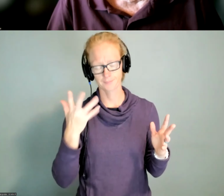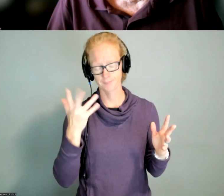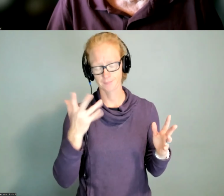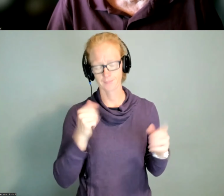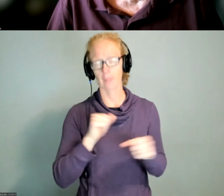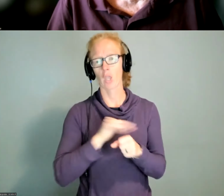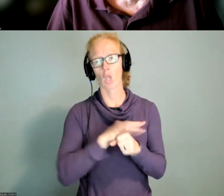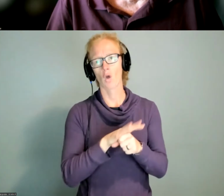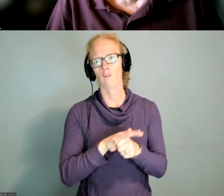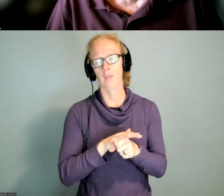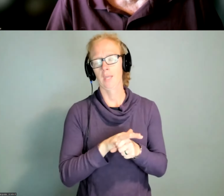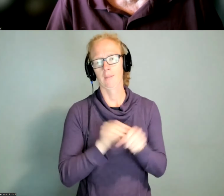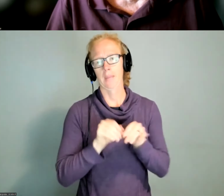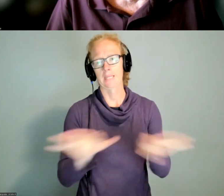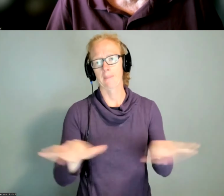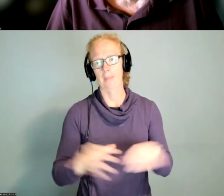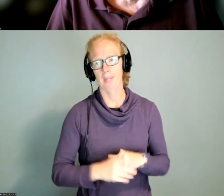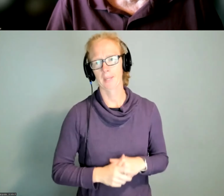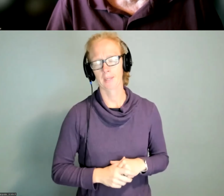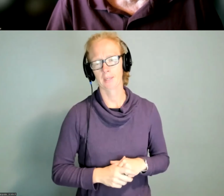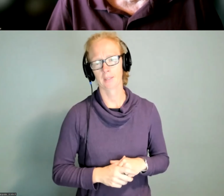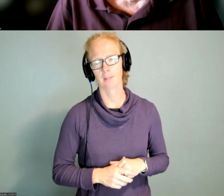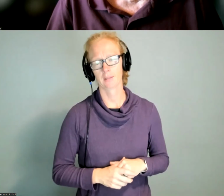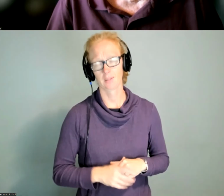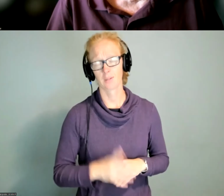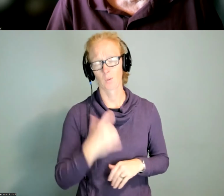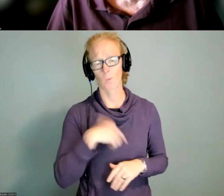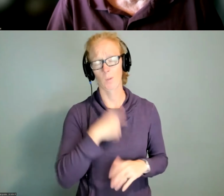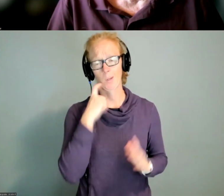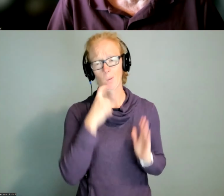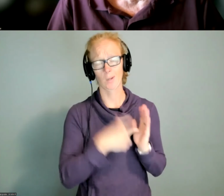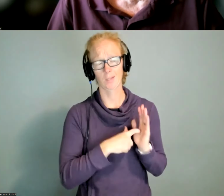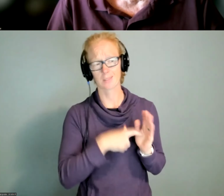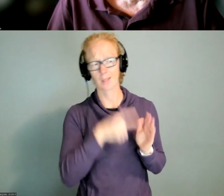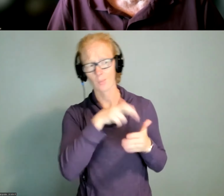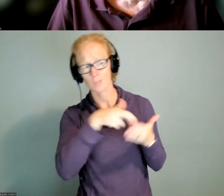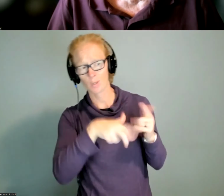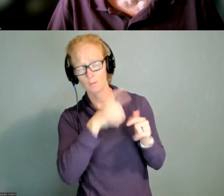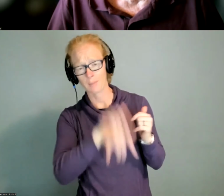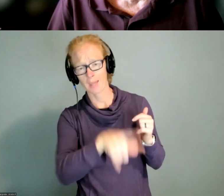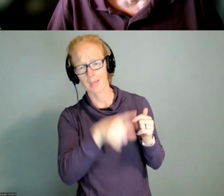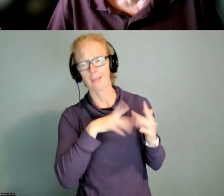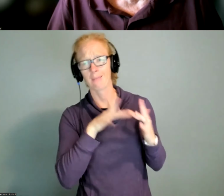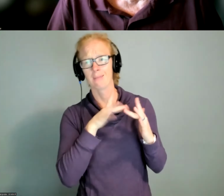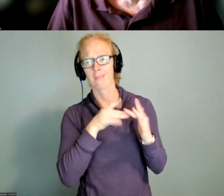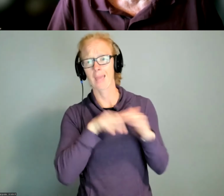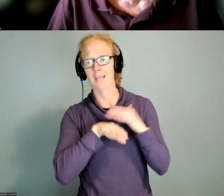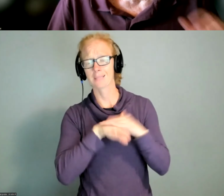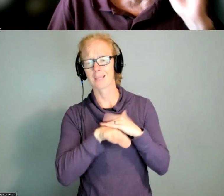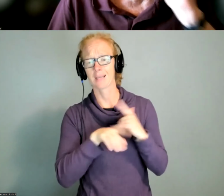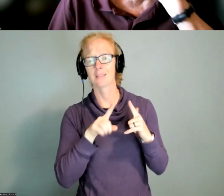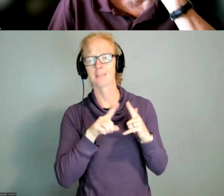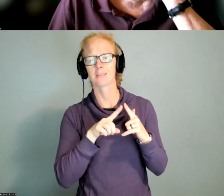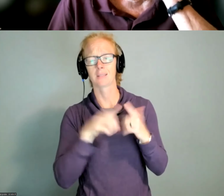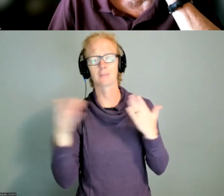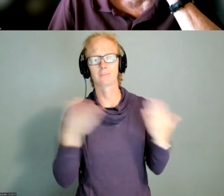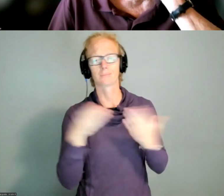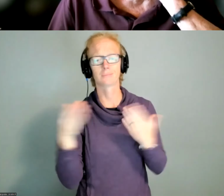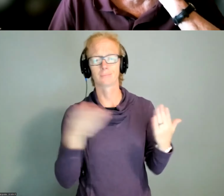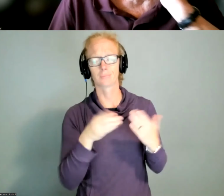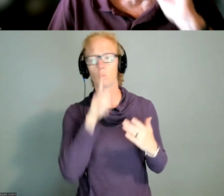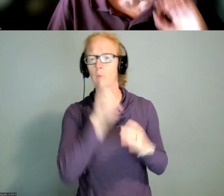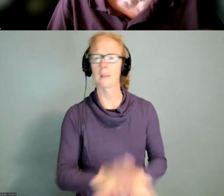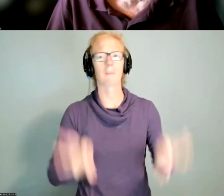COVID pandemic, we learned that the wires access and the services that can be run in virtually are very, very